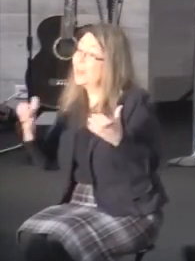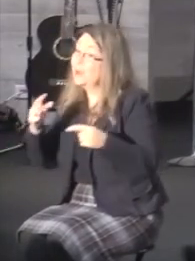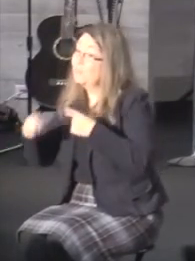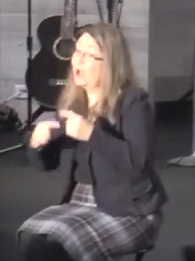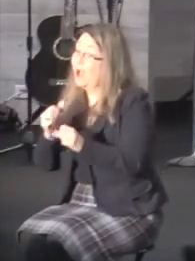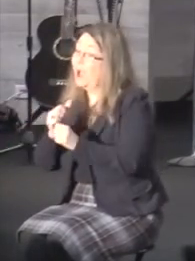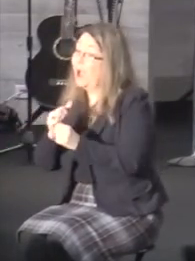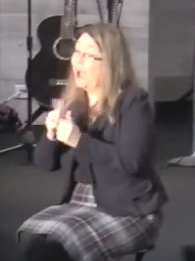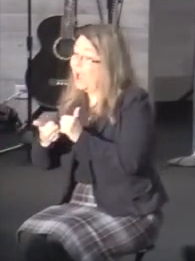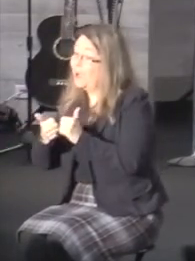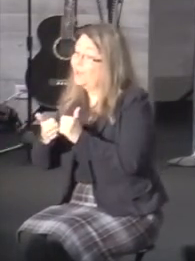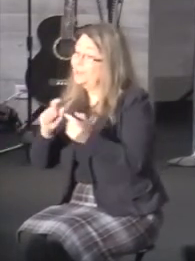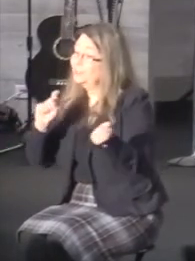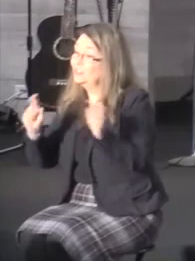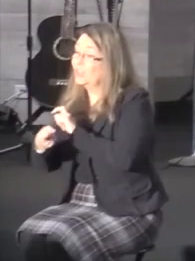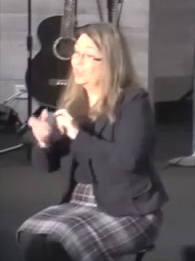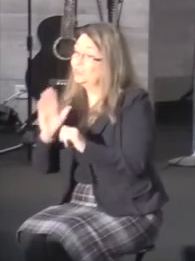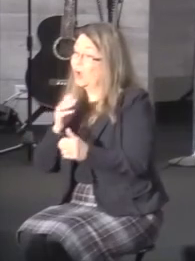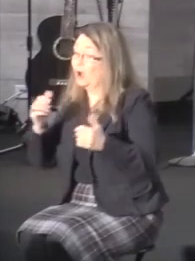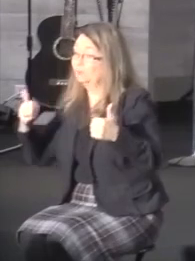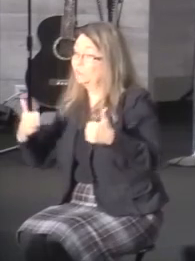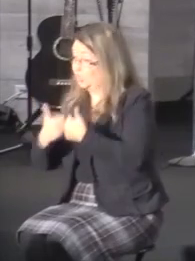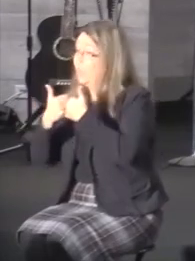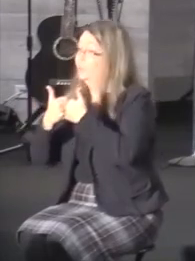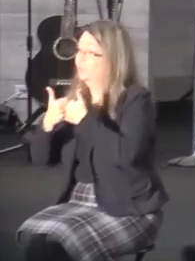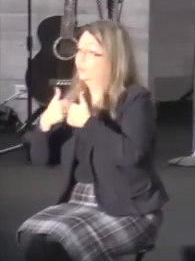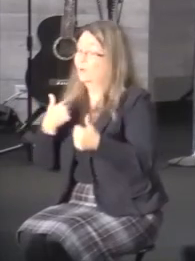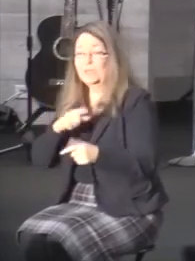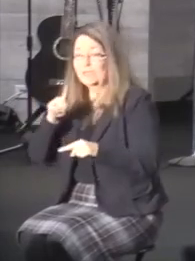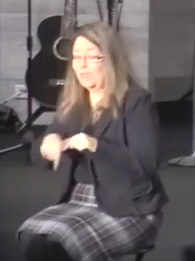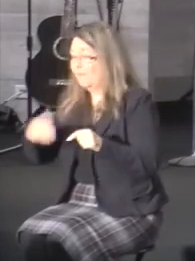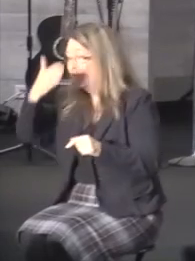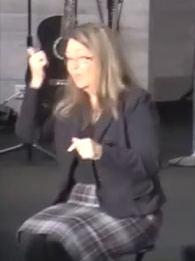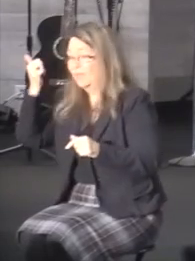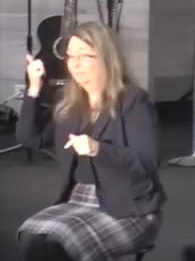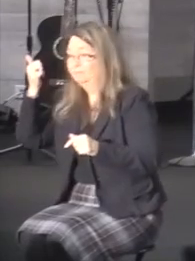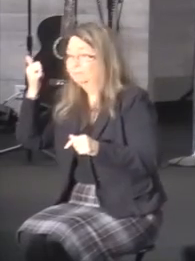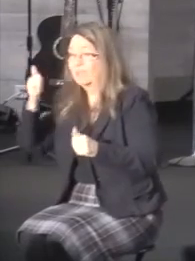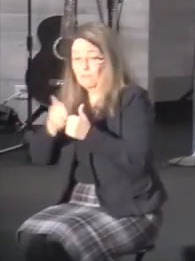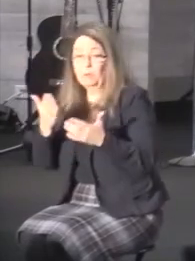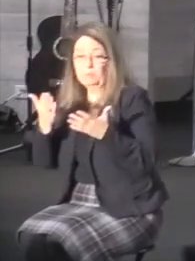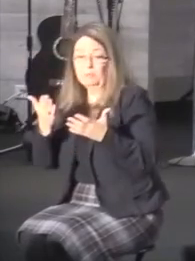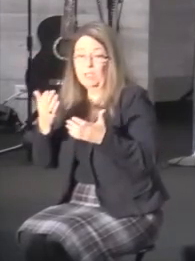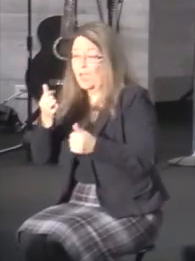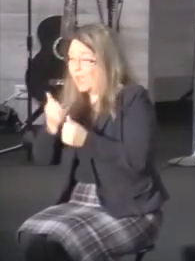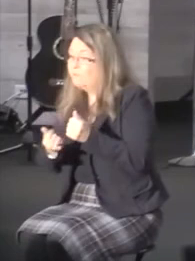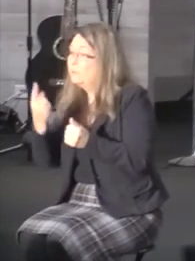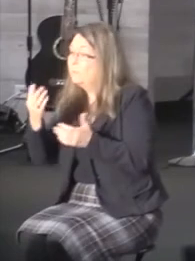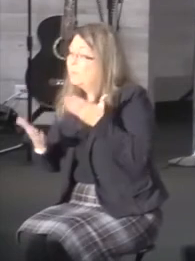challenges, how to climb our mountain, is that we can't forget that, yes, everybody may leave us. We may be completely and totally